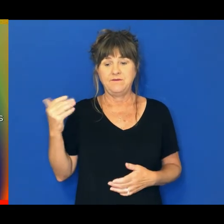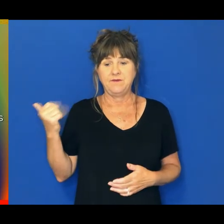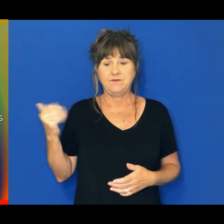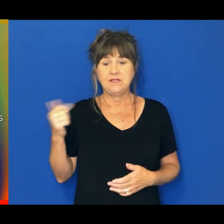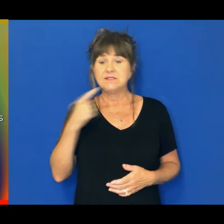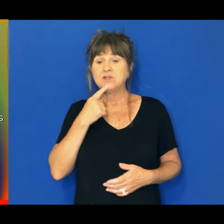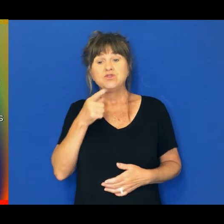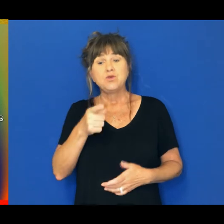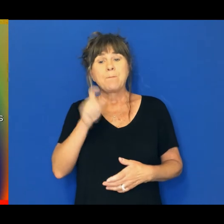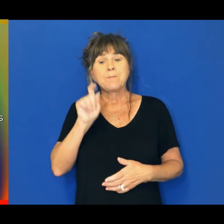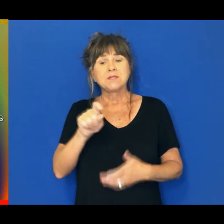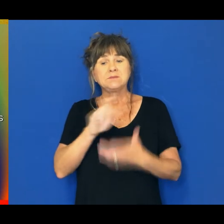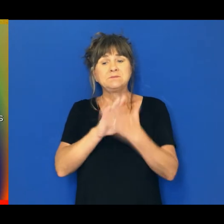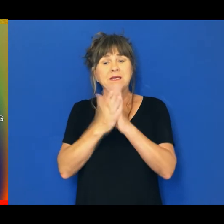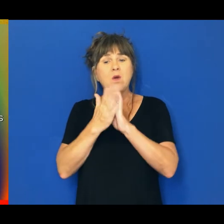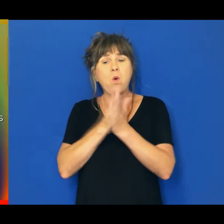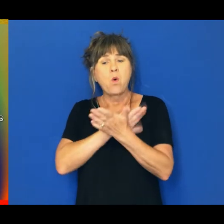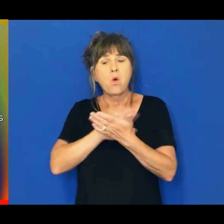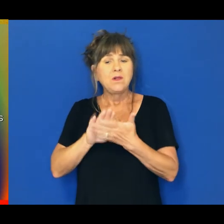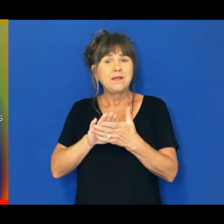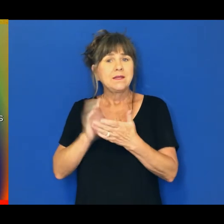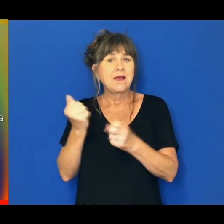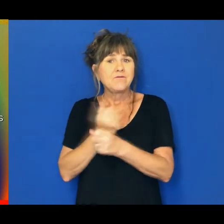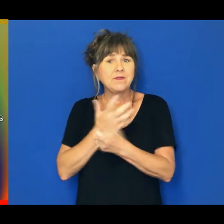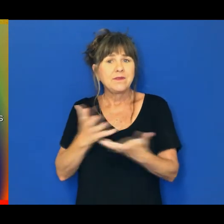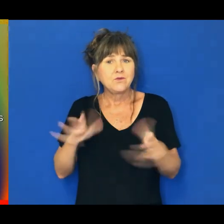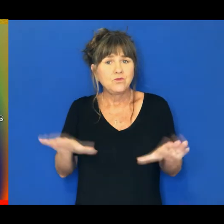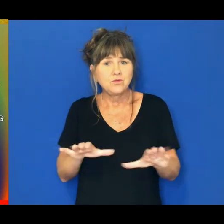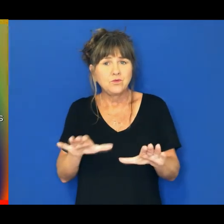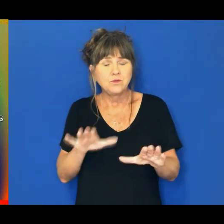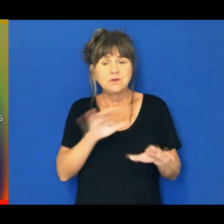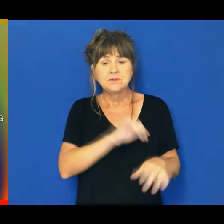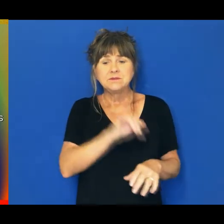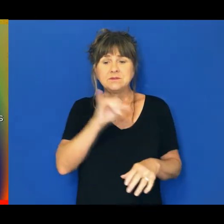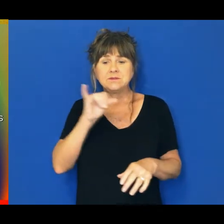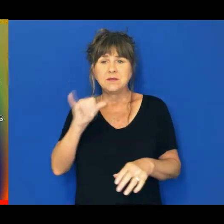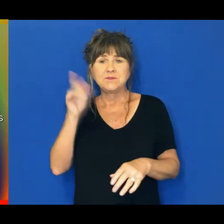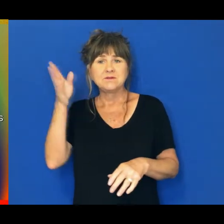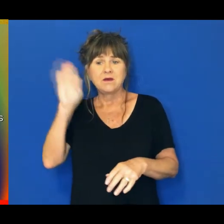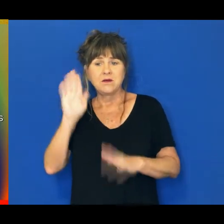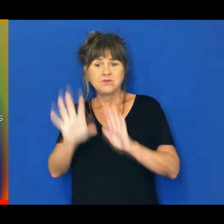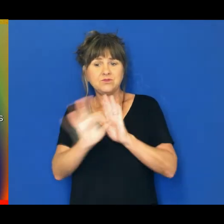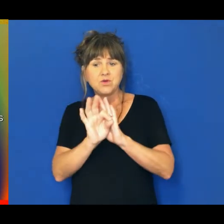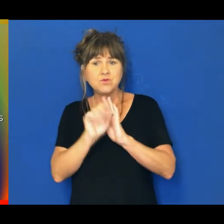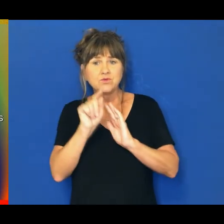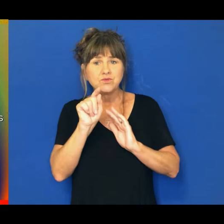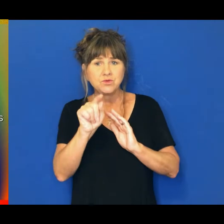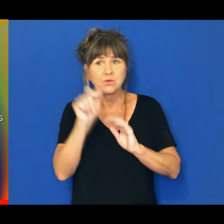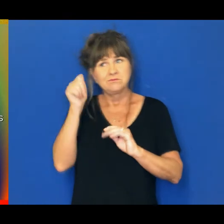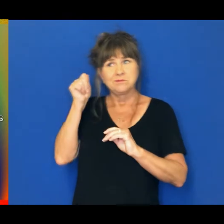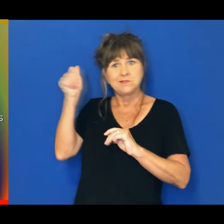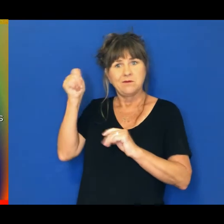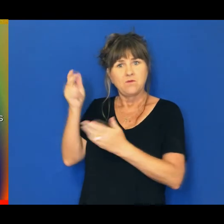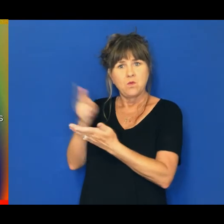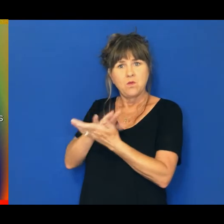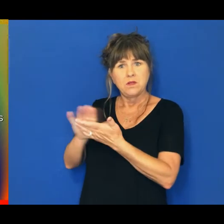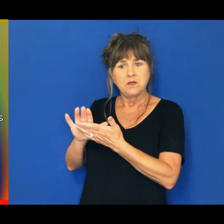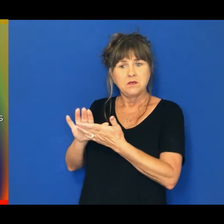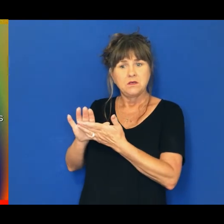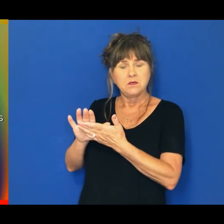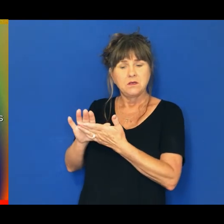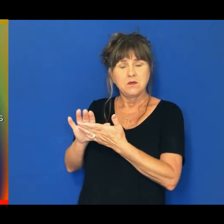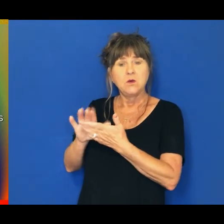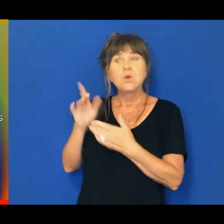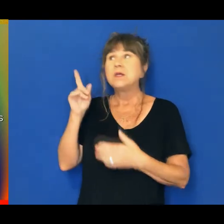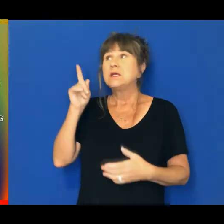holy in everything you do, just as God who chose you is holy. God is holy. What God began,